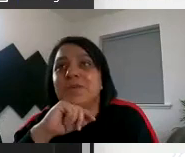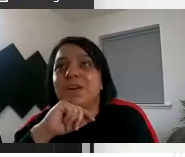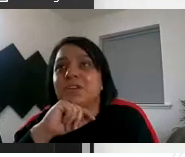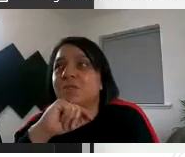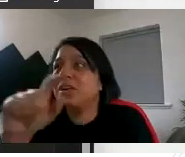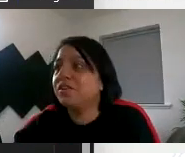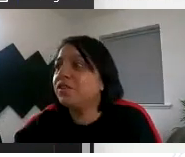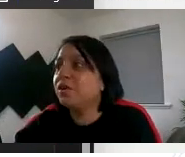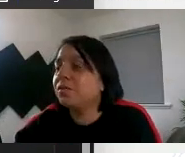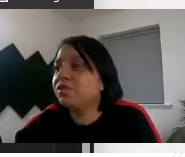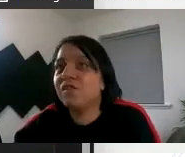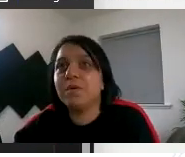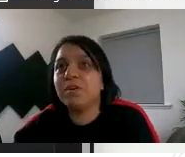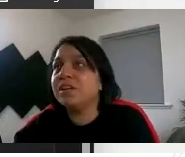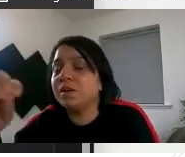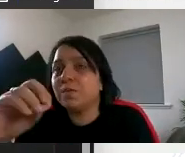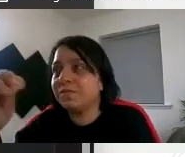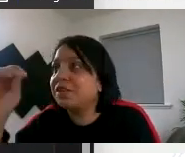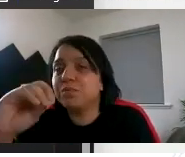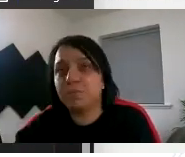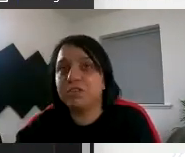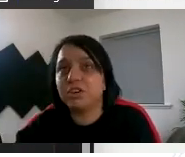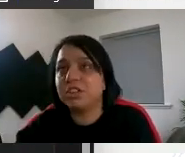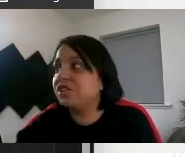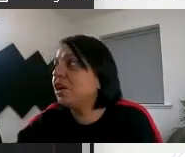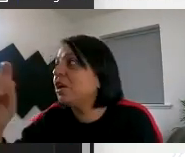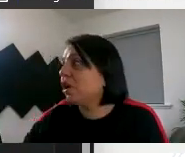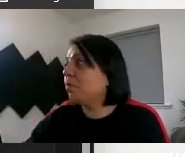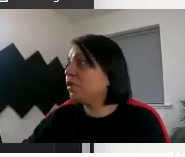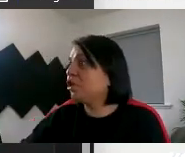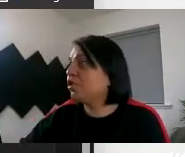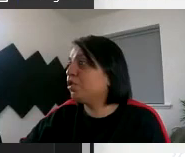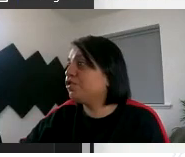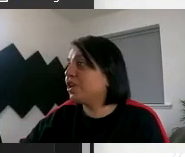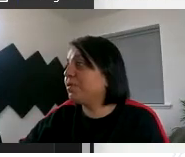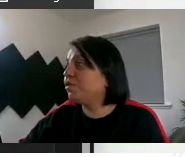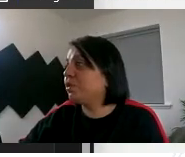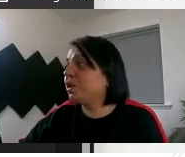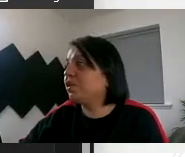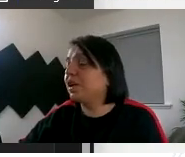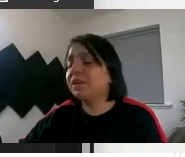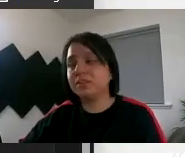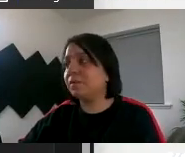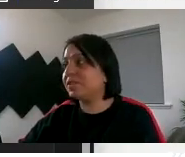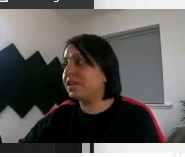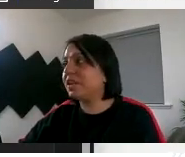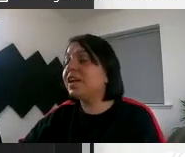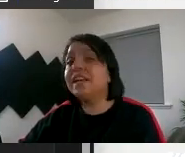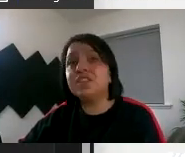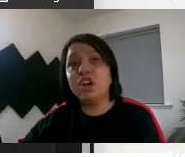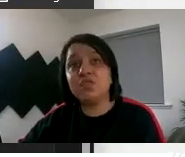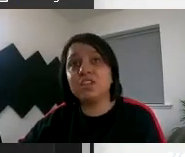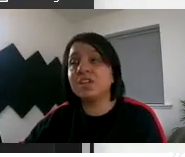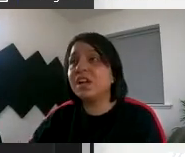good interpretation of it. You know, Gerald Butler that's proper Scottish. So I'm going to show you Jamie Dornan, another celebrity.